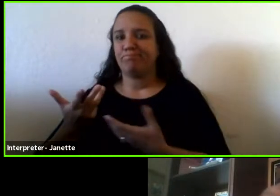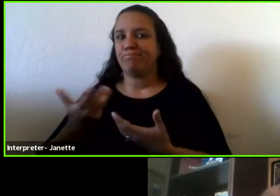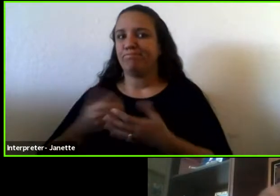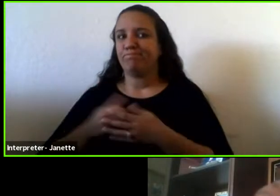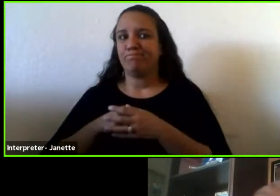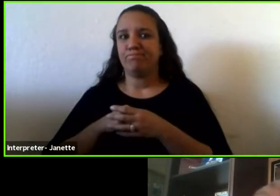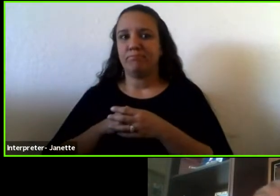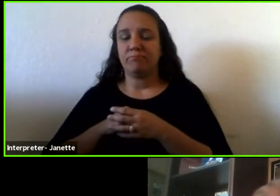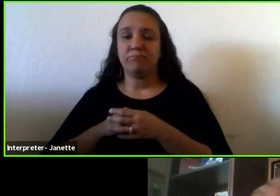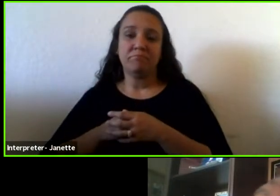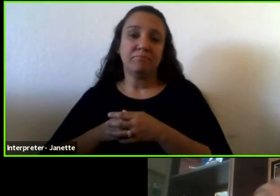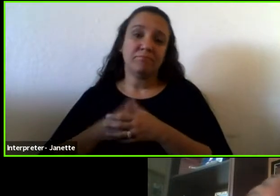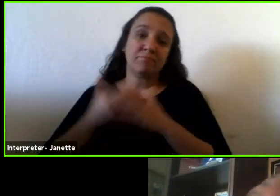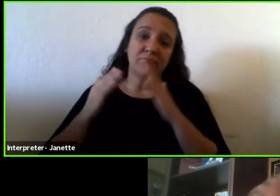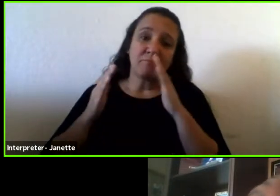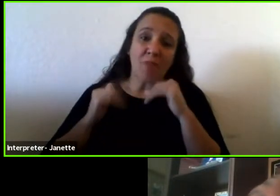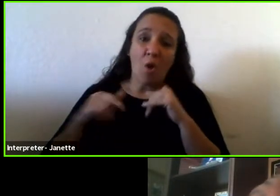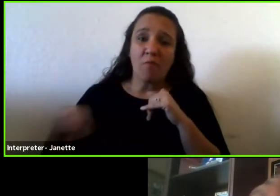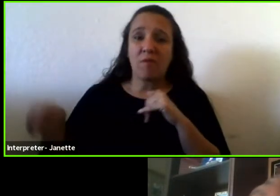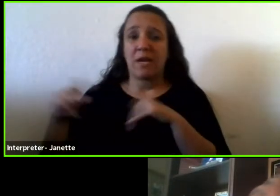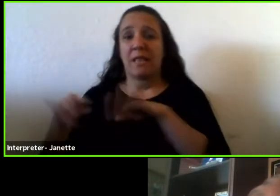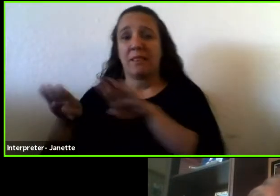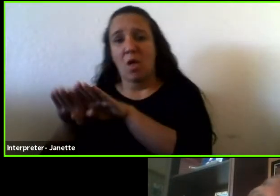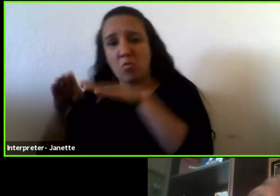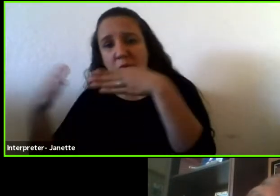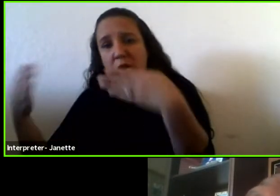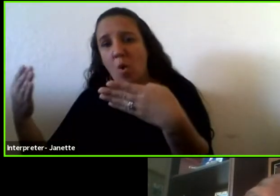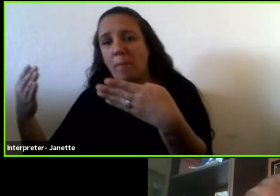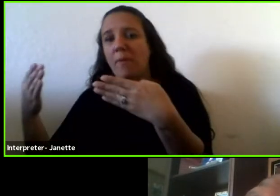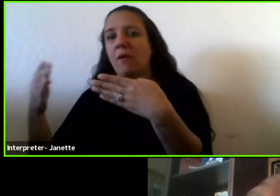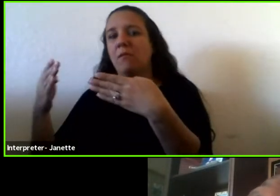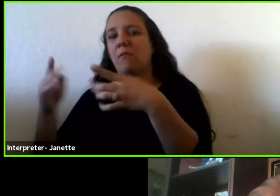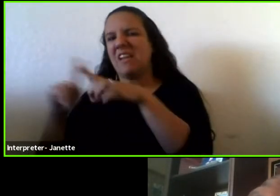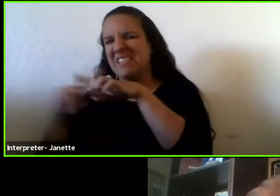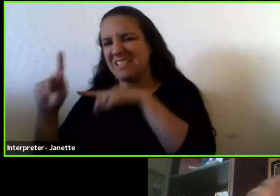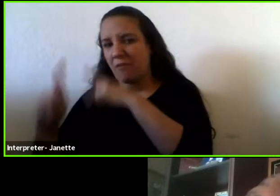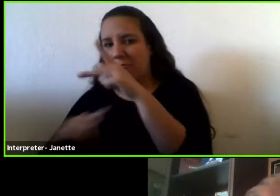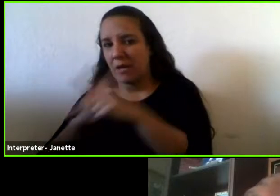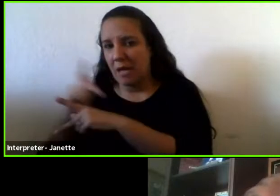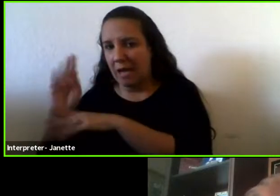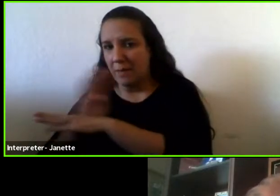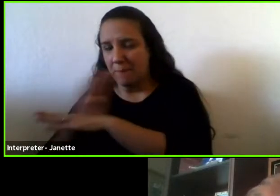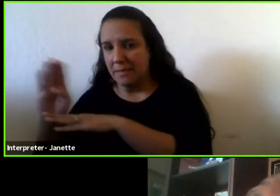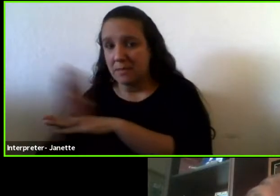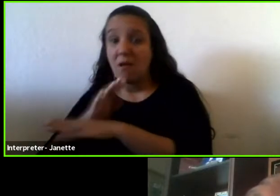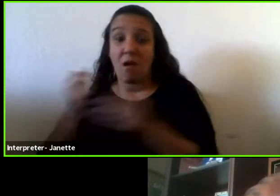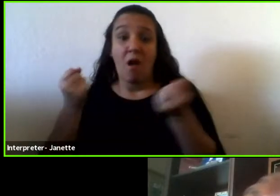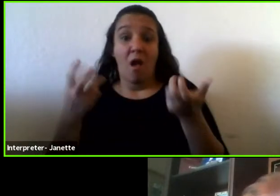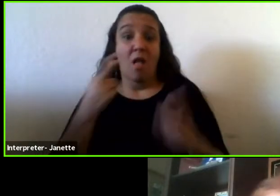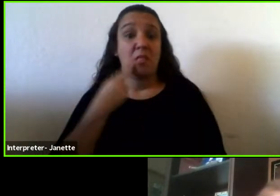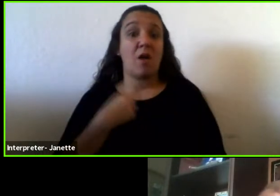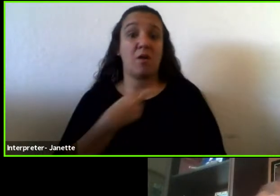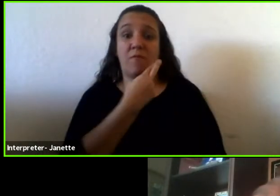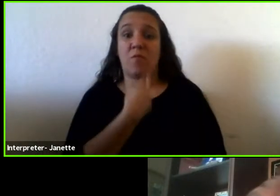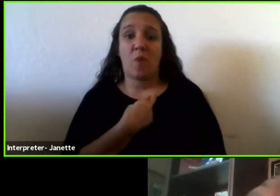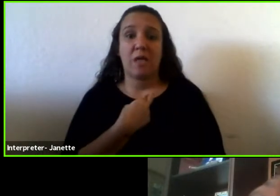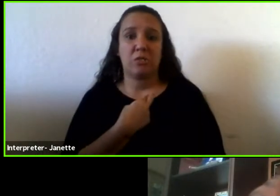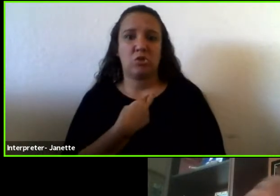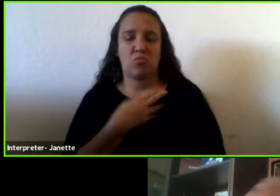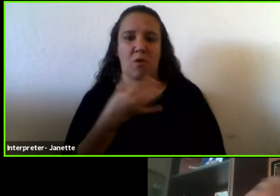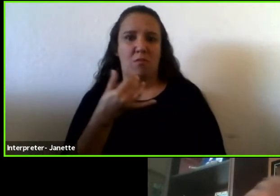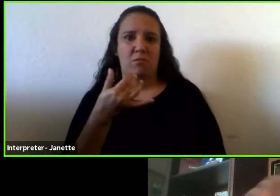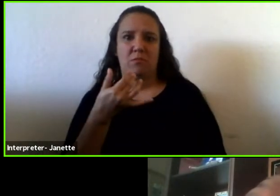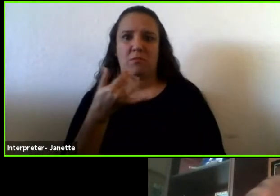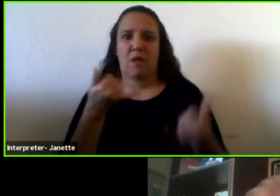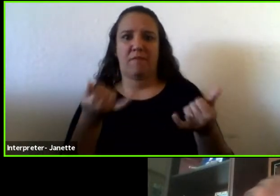in a different business, or they'll figure out, you know, a lot of restaurants have gone to this ghost kitchen